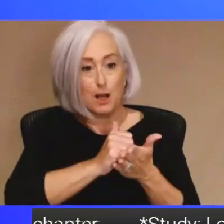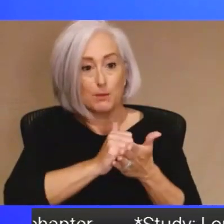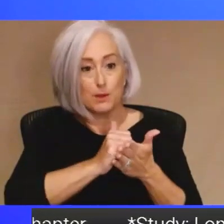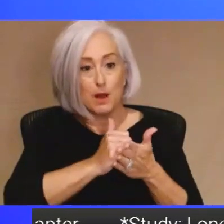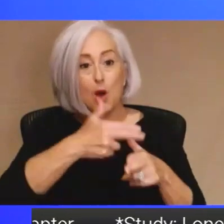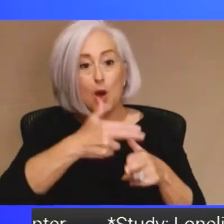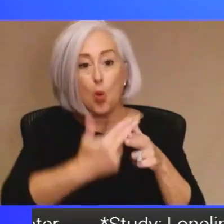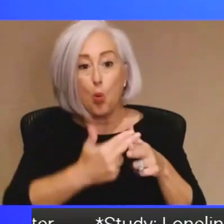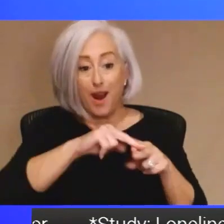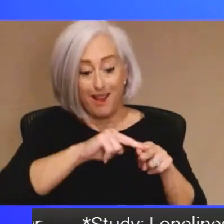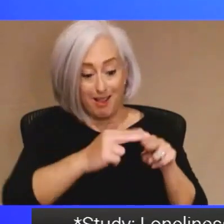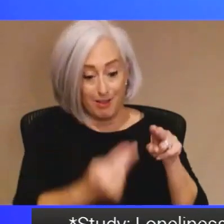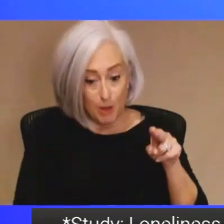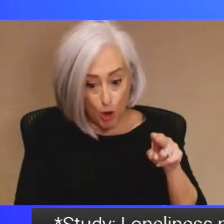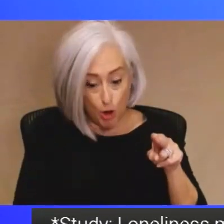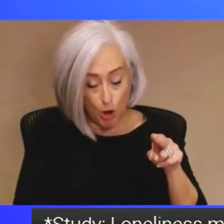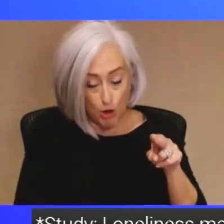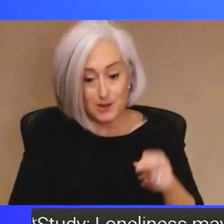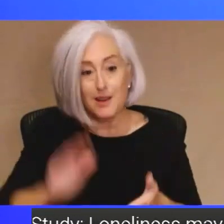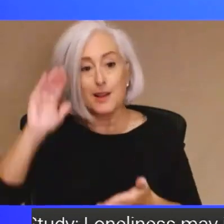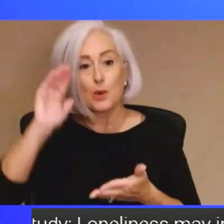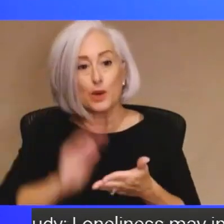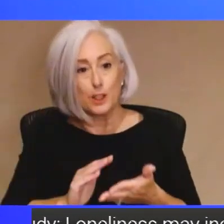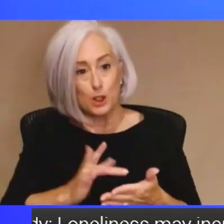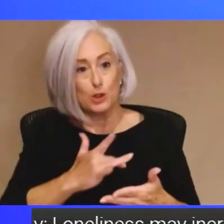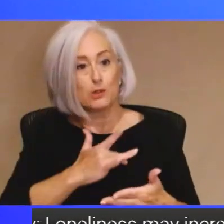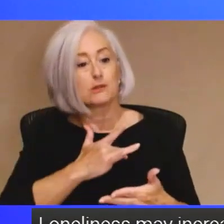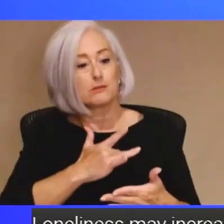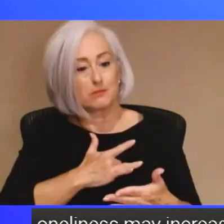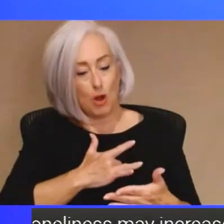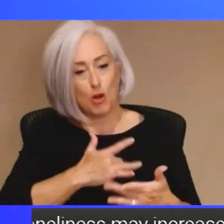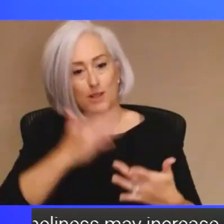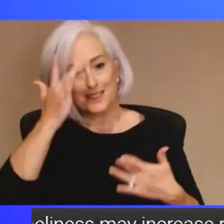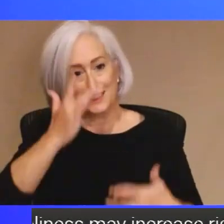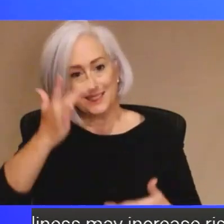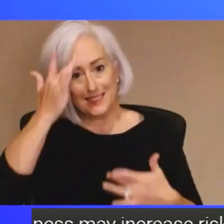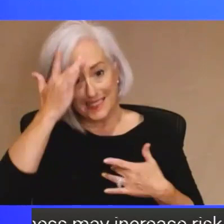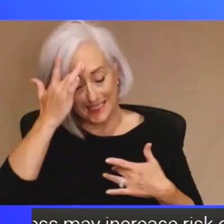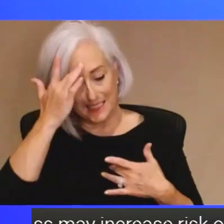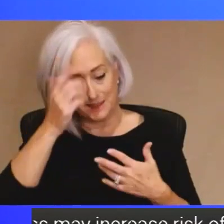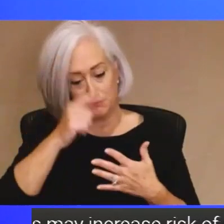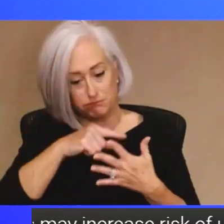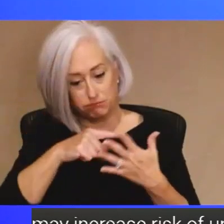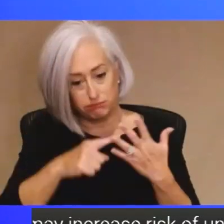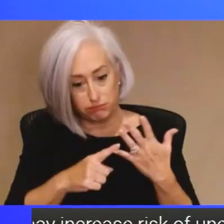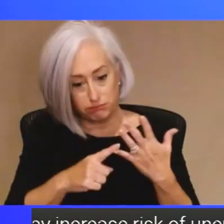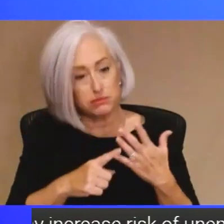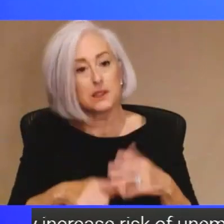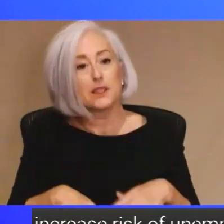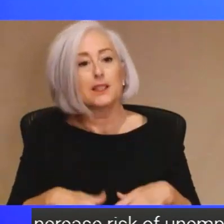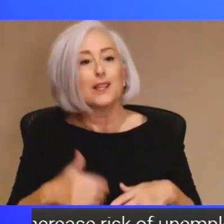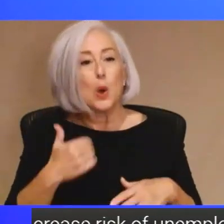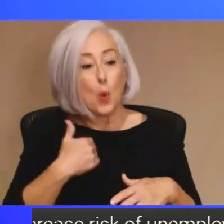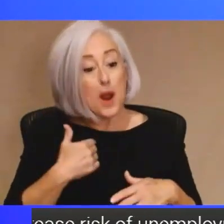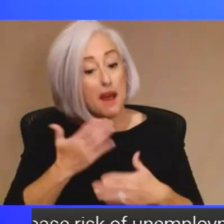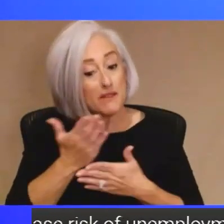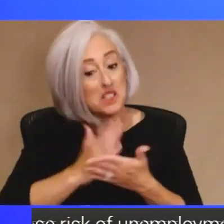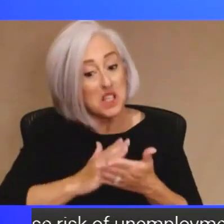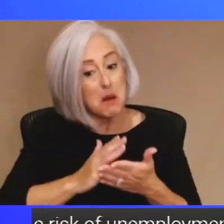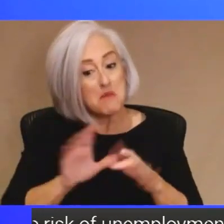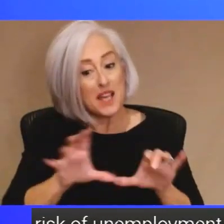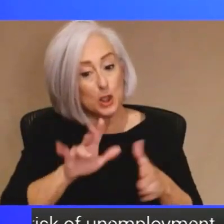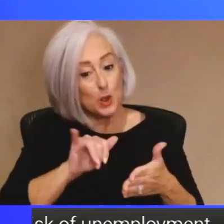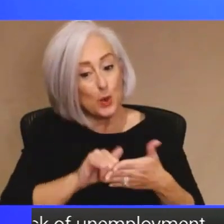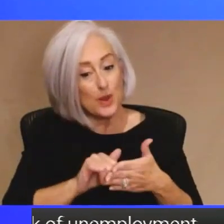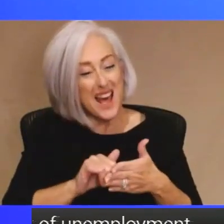of cardiovascular disease. We have some of those now which are less potent than we would like, but we have some that are very close to